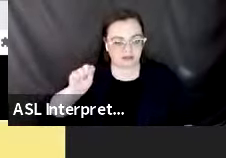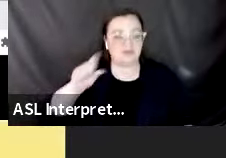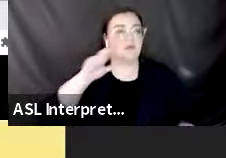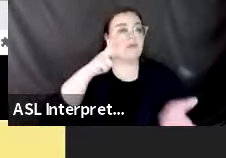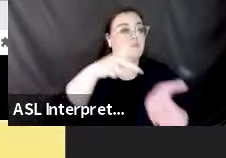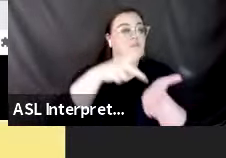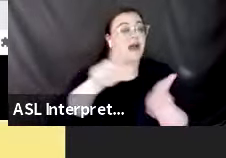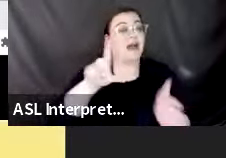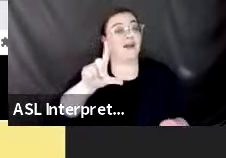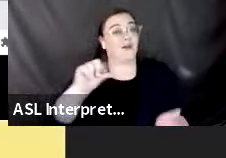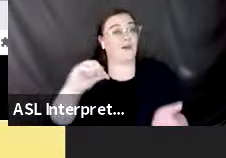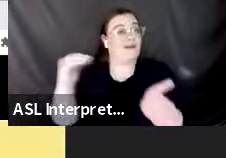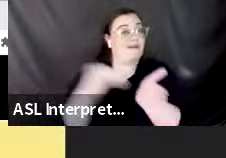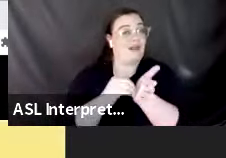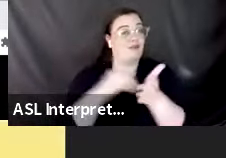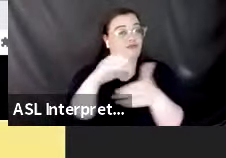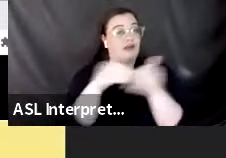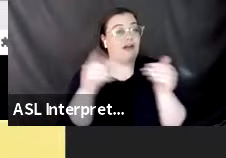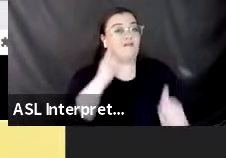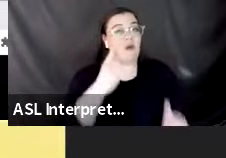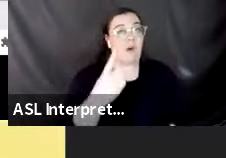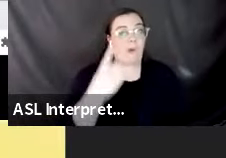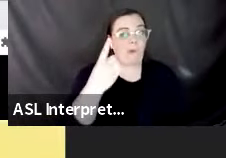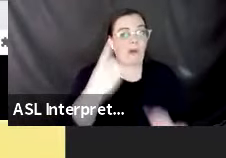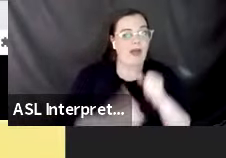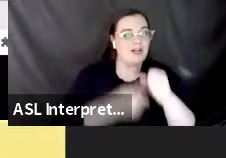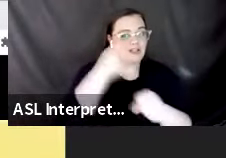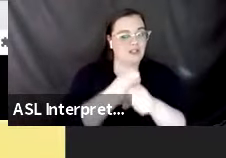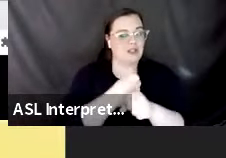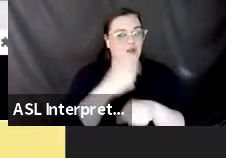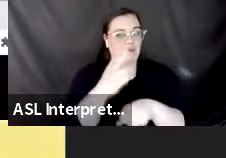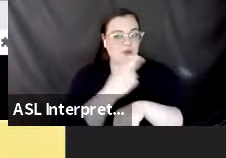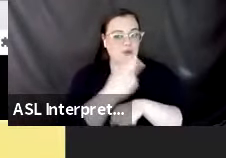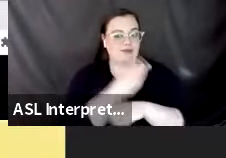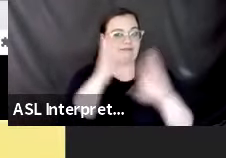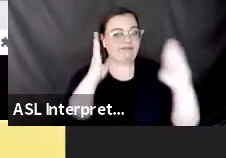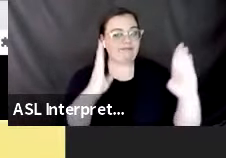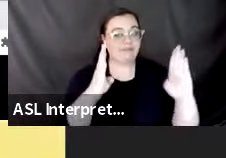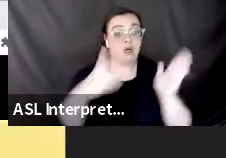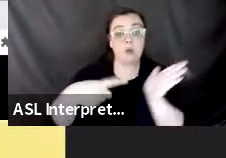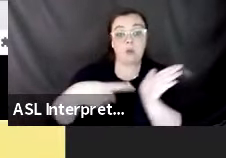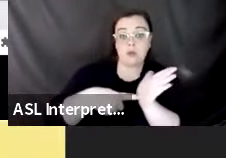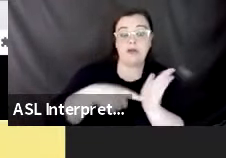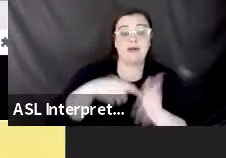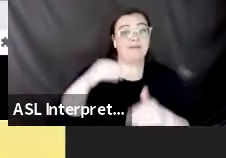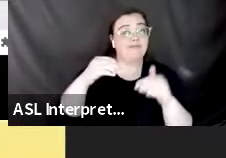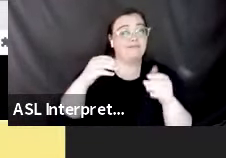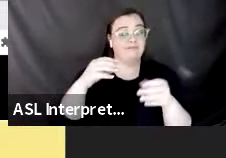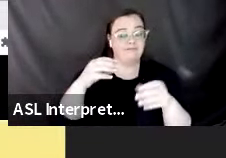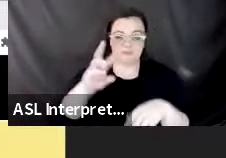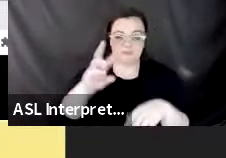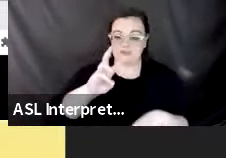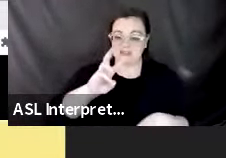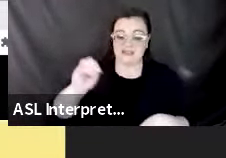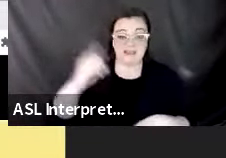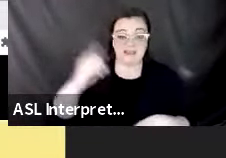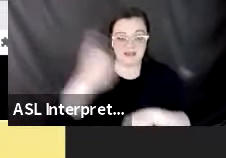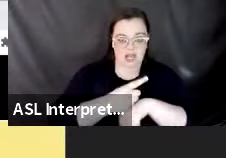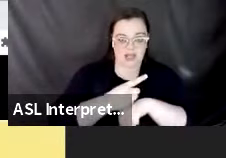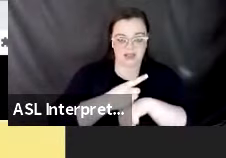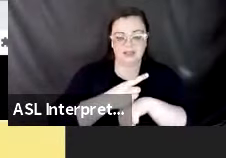$20,000 for 1 year's use. This payment is due either within 60 days of a performer's work date